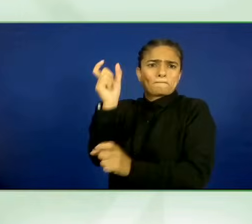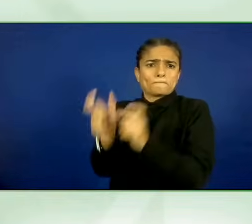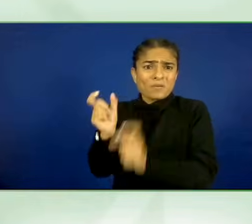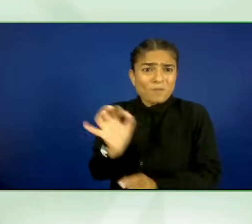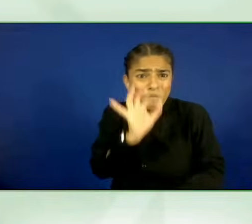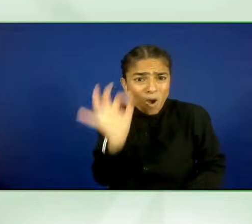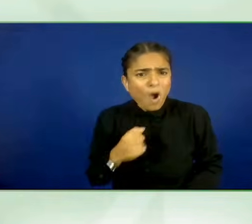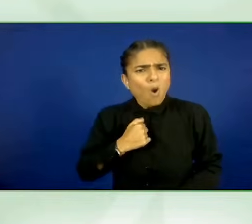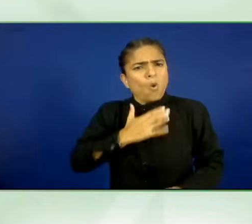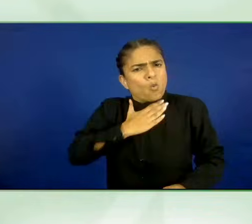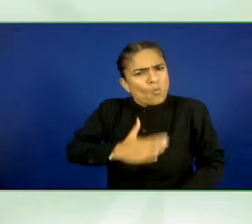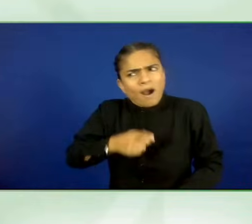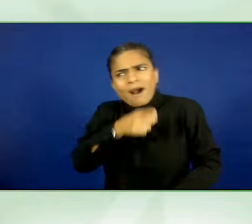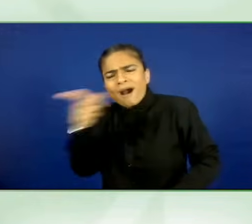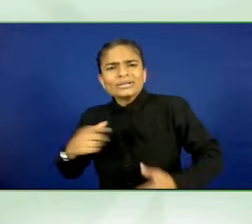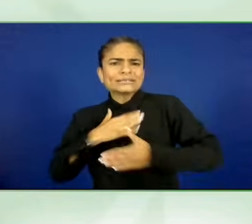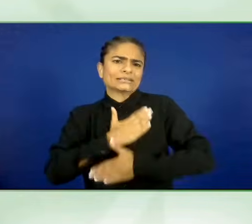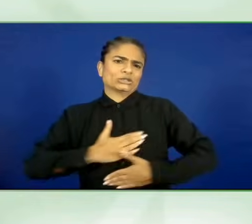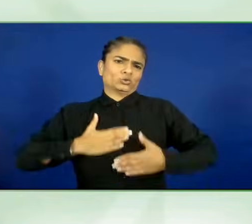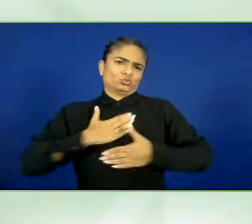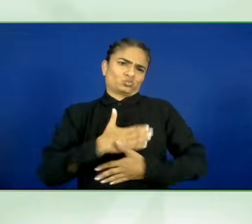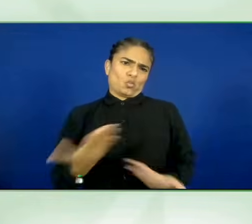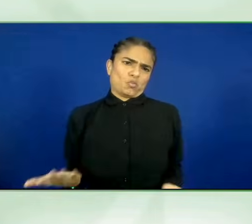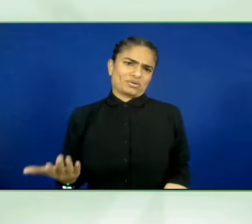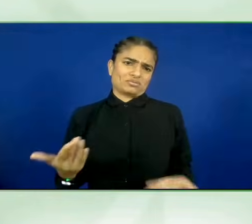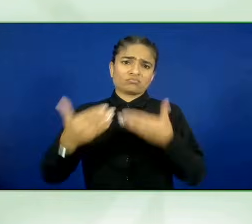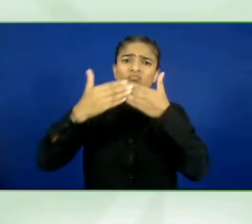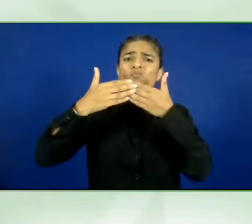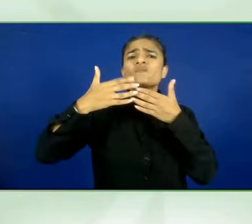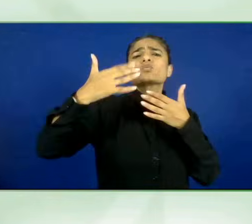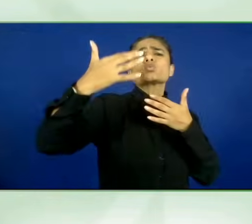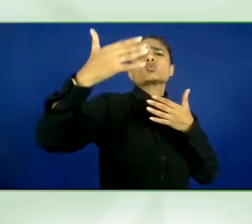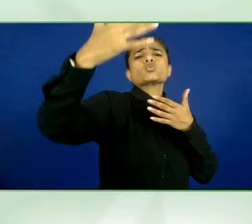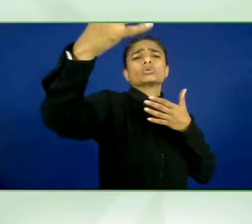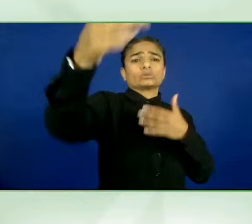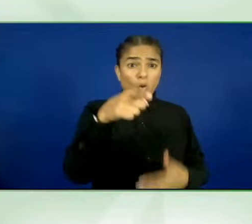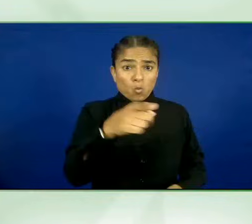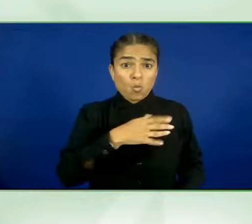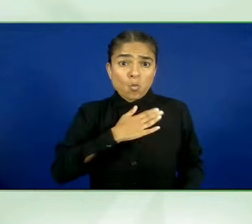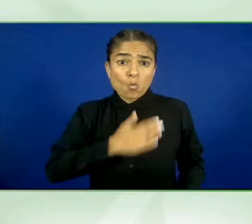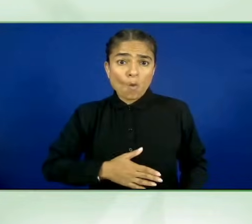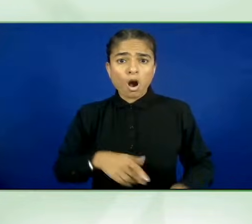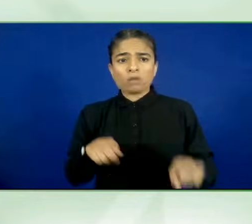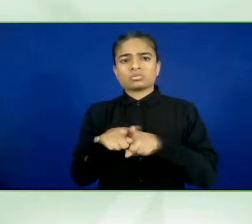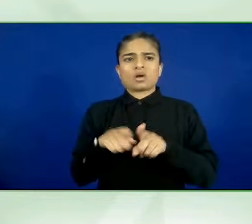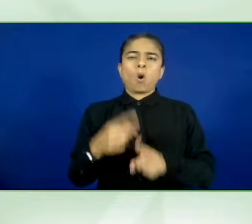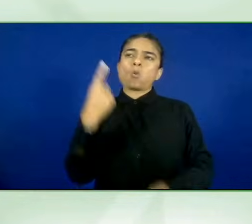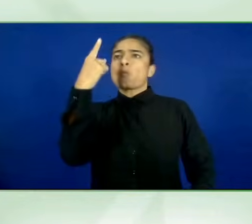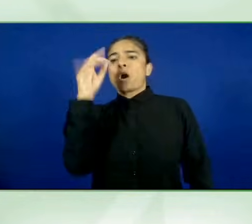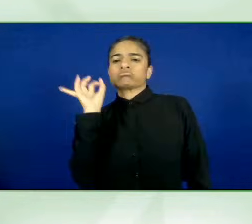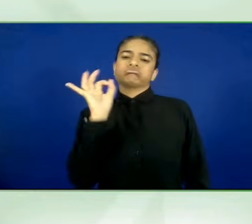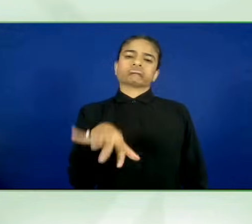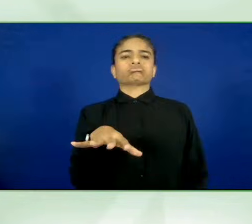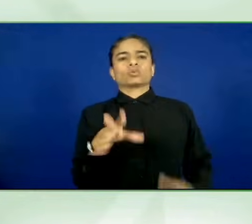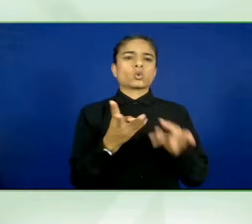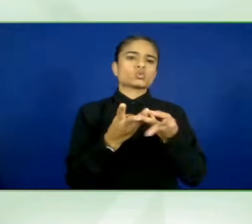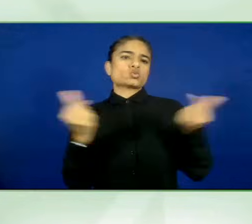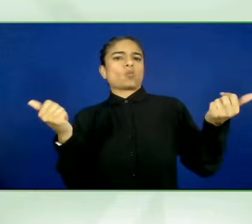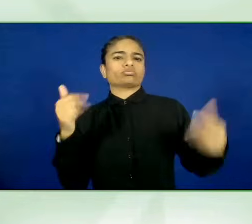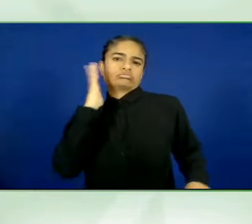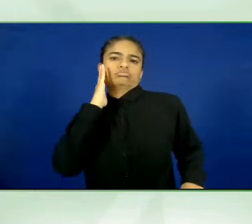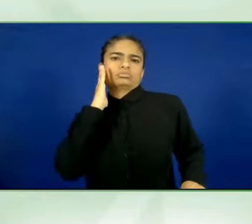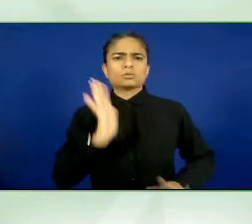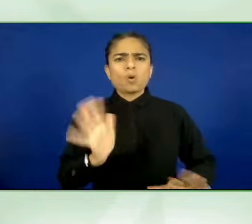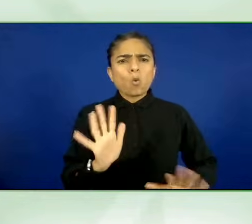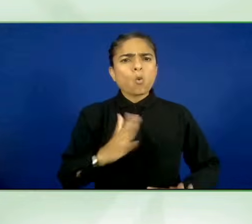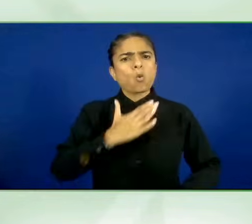that one-stop solution to everyone who wants to reach out to the persons with vision disabled